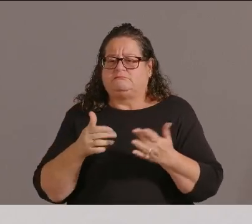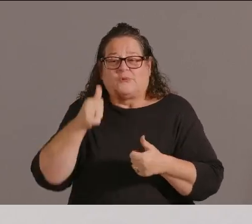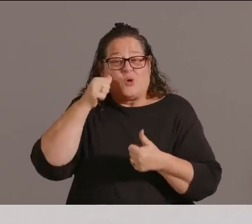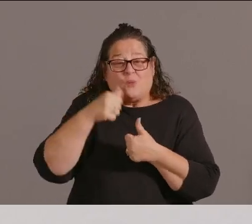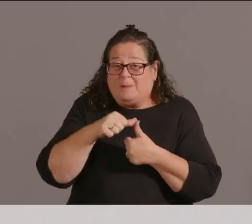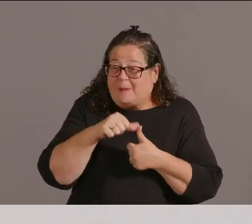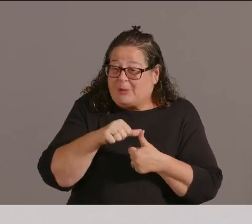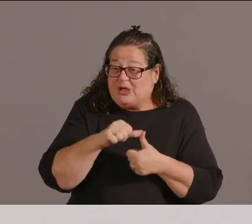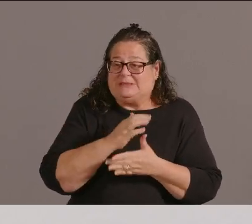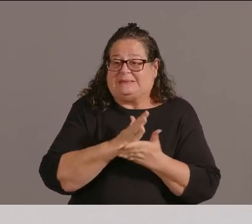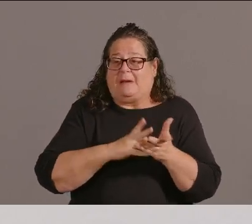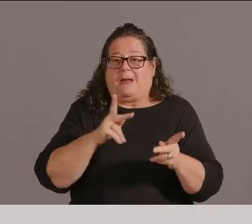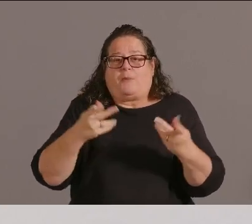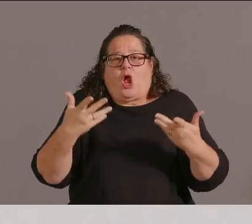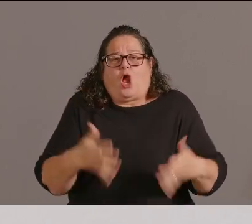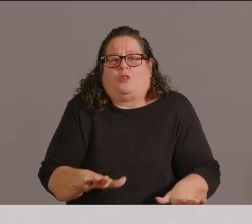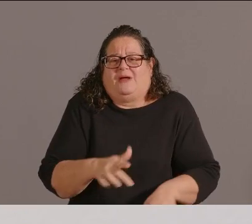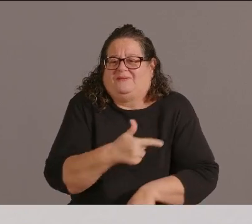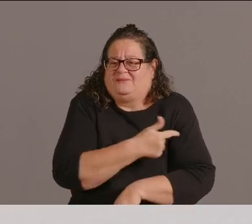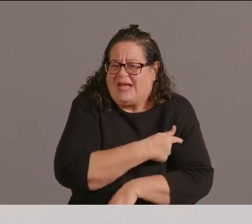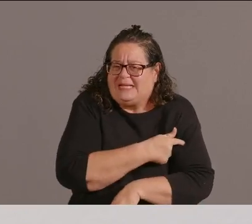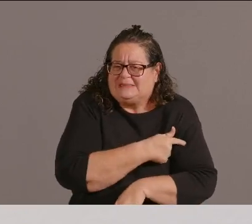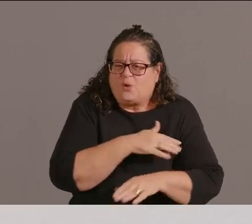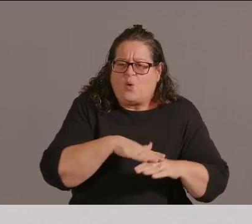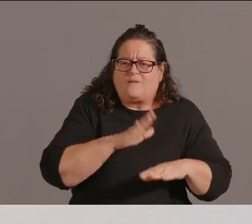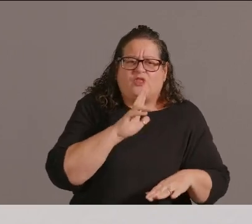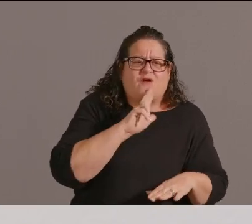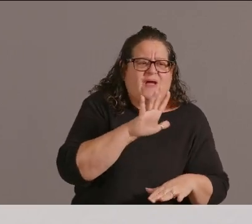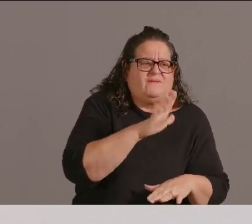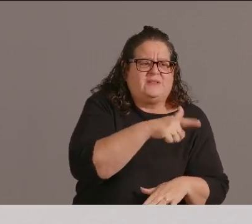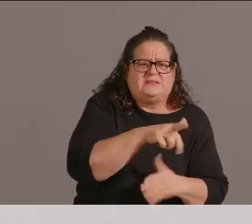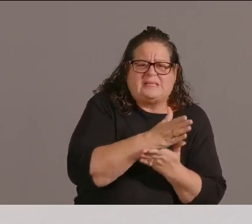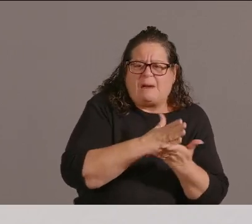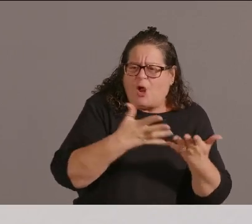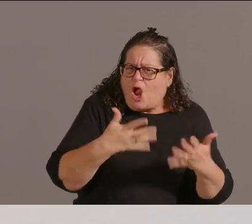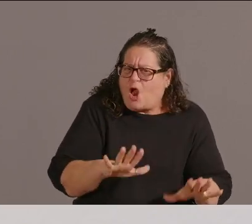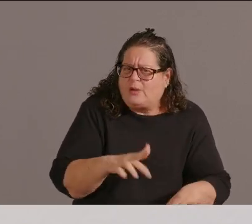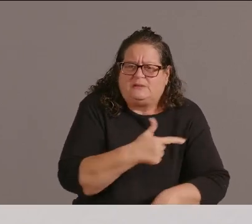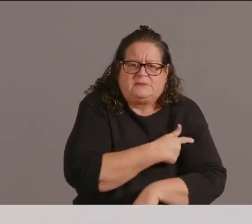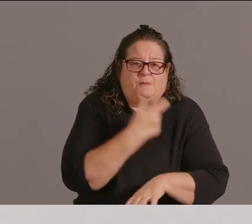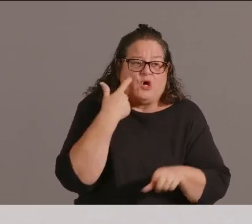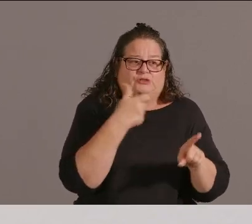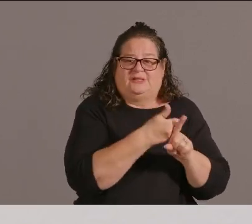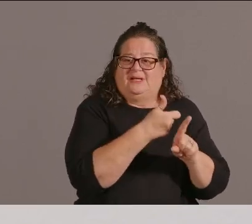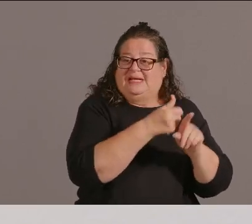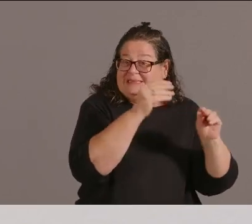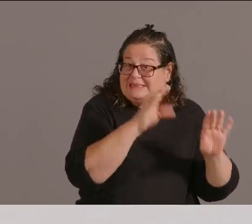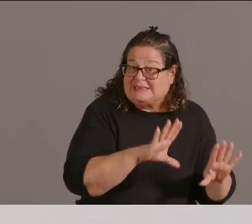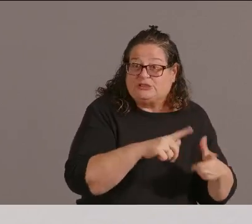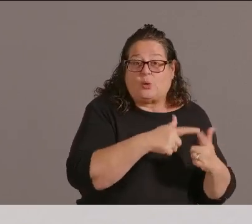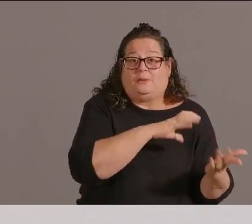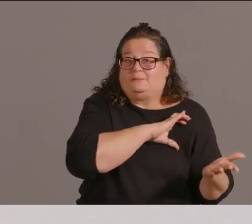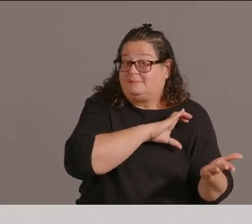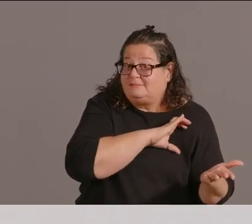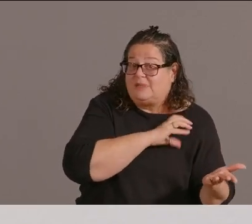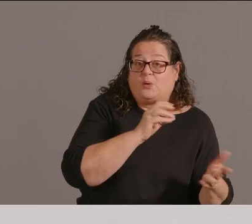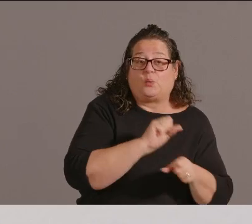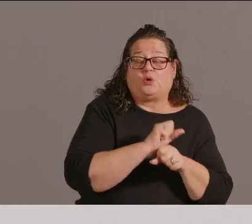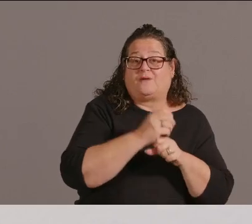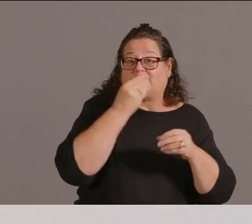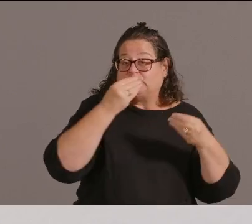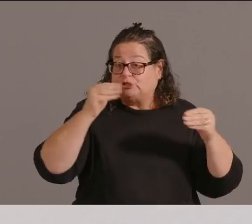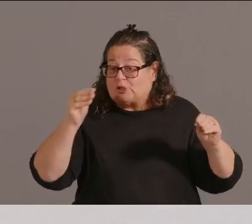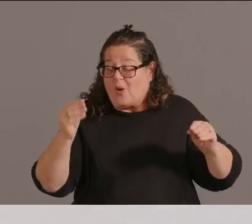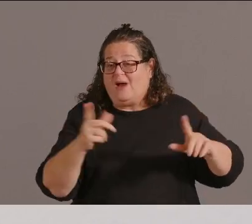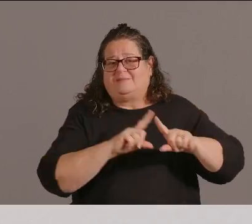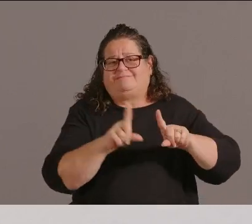they're teachers, law enforcement, or they're going to be part of the grocery store workers or manufacturing. So we know that we